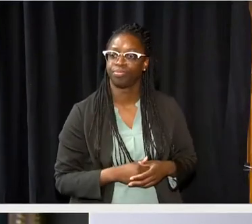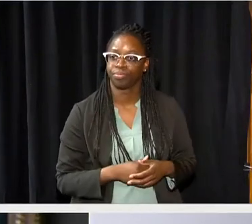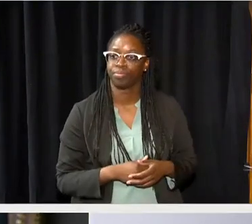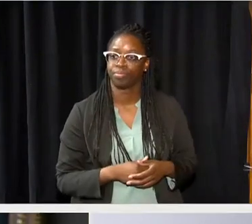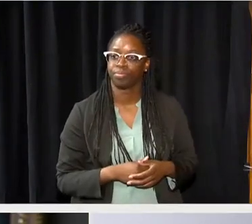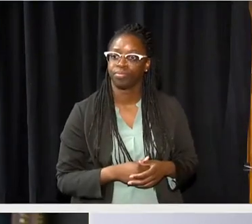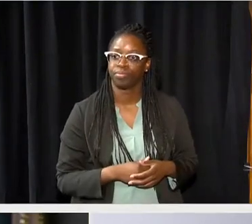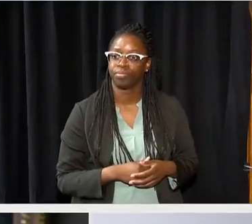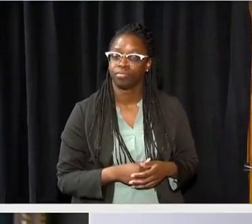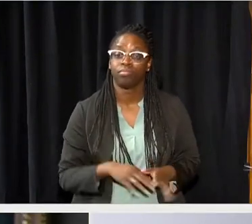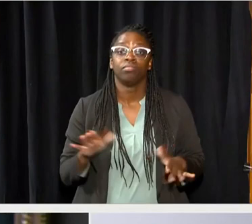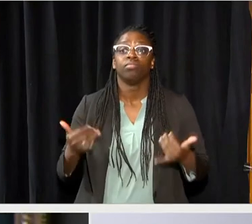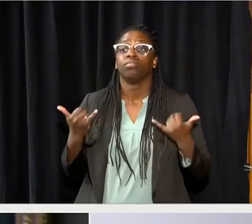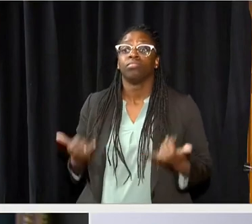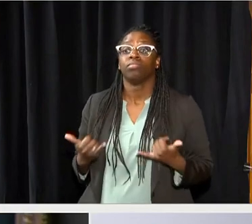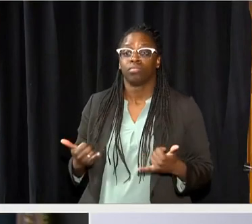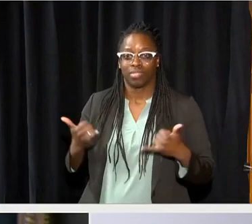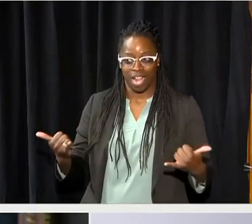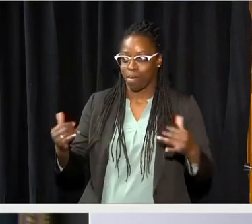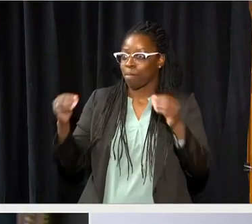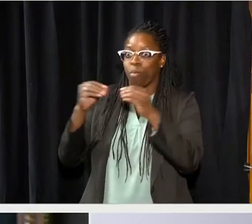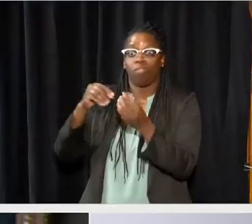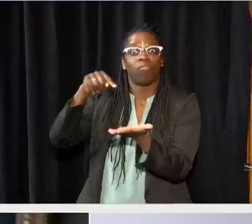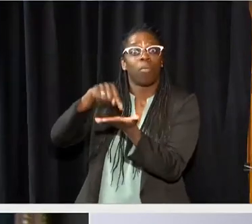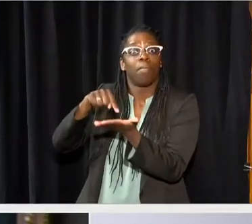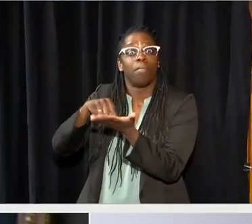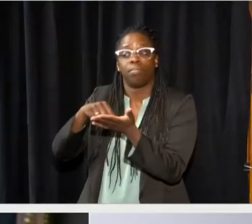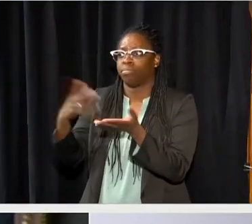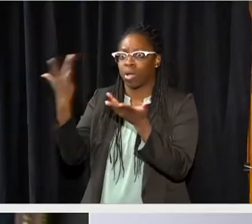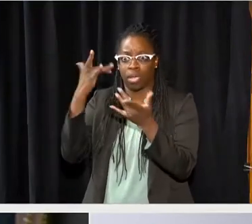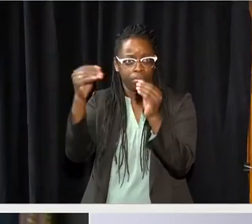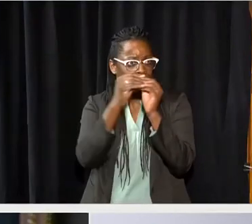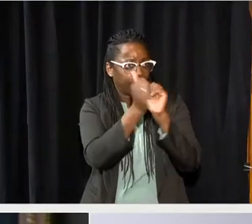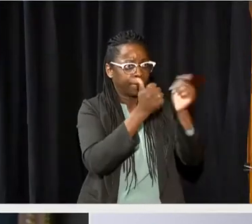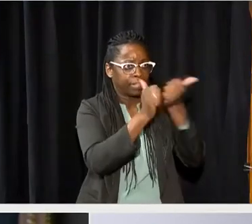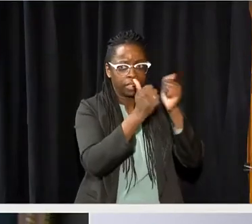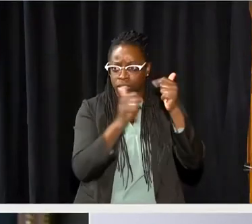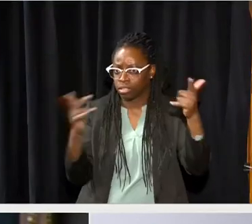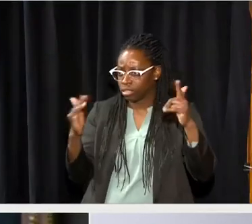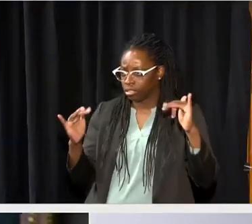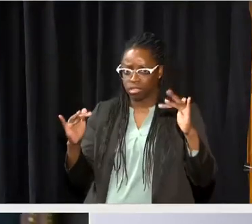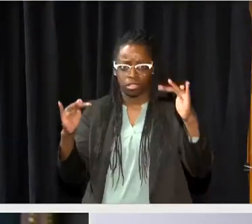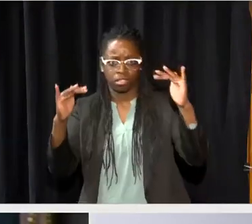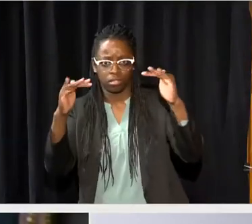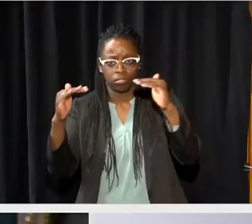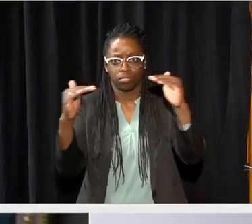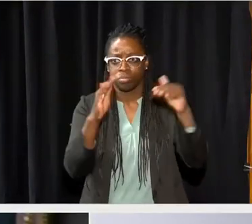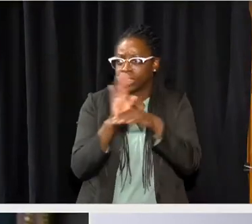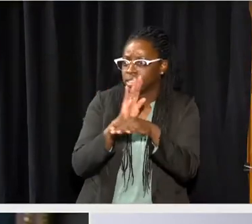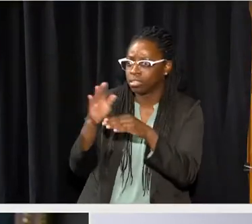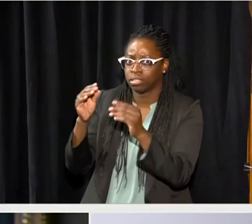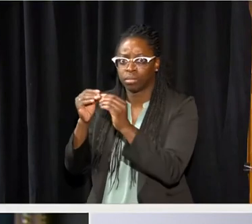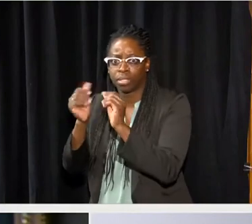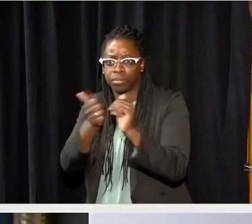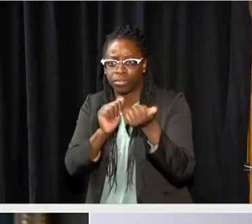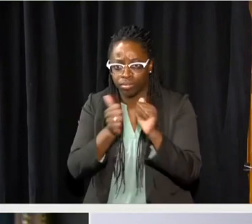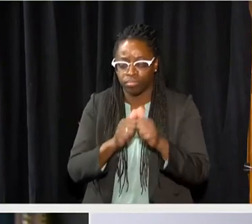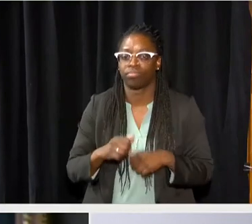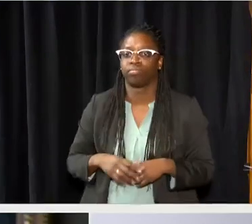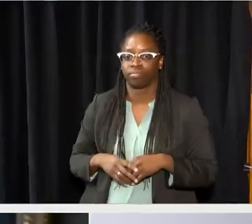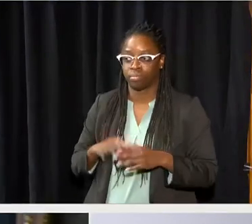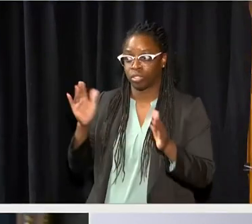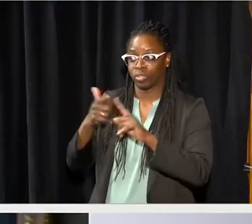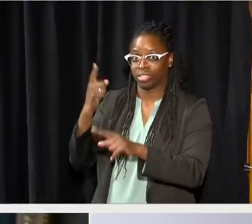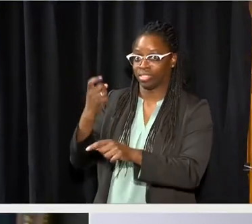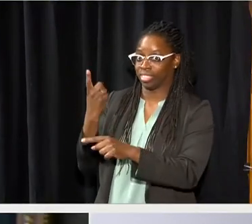Massachusetts is more affordable, more competitive, more equitable than it was a year before. And the